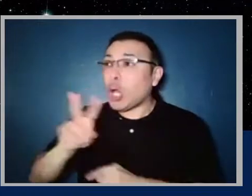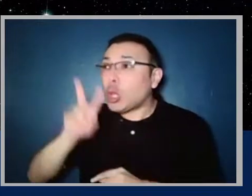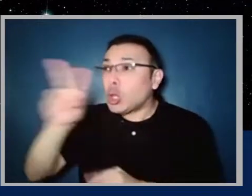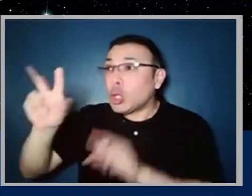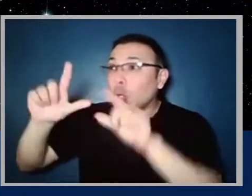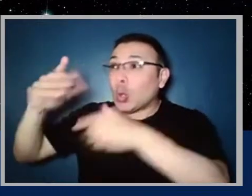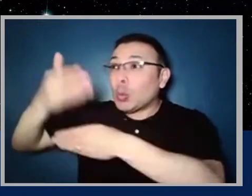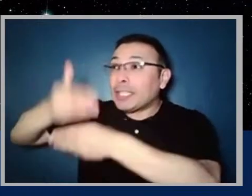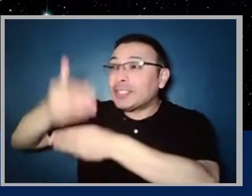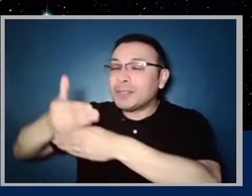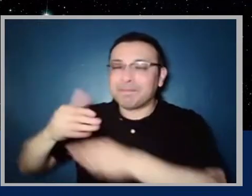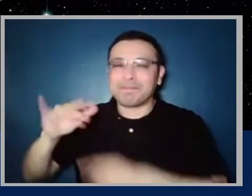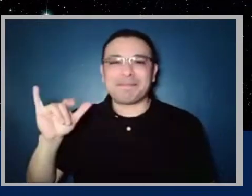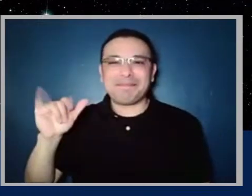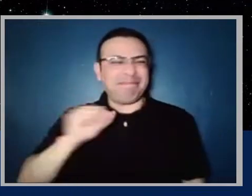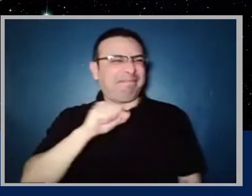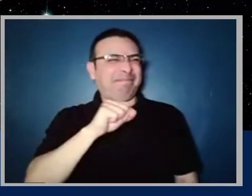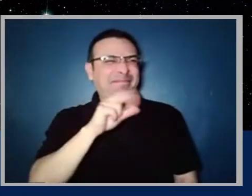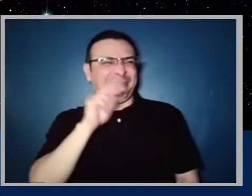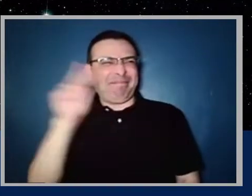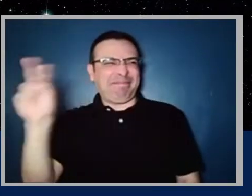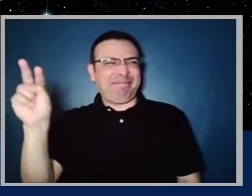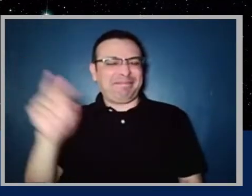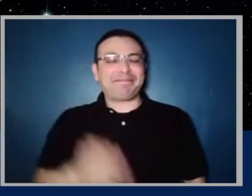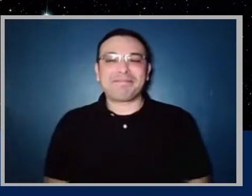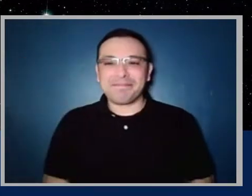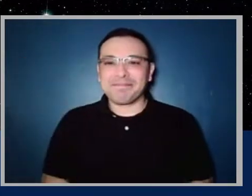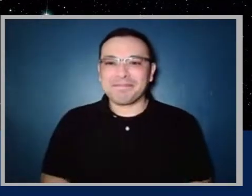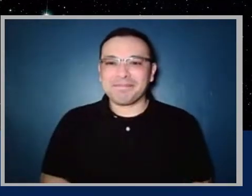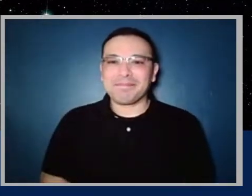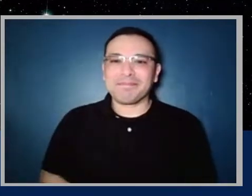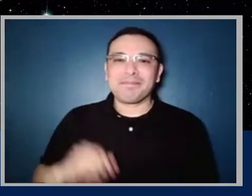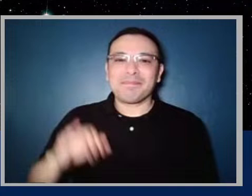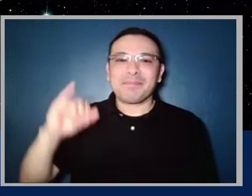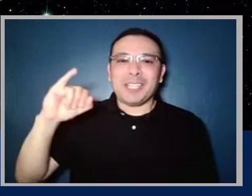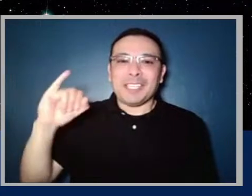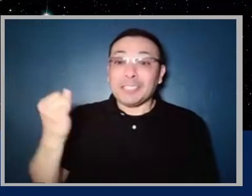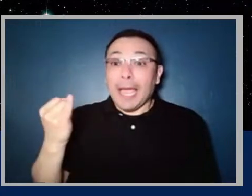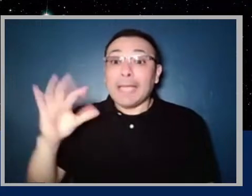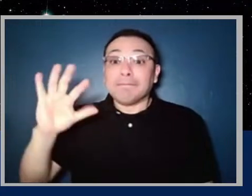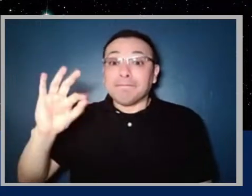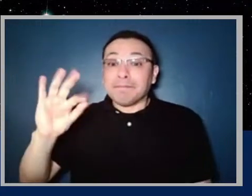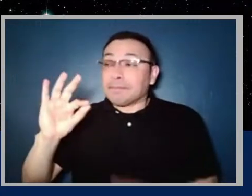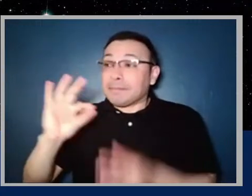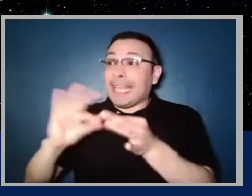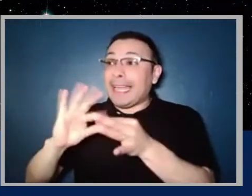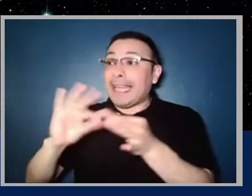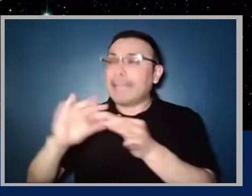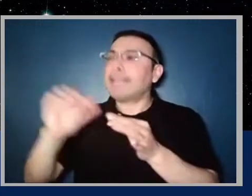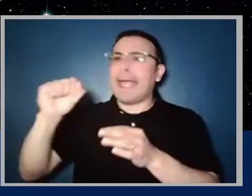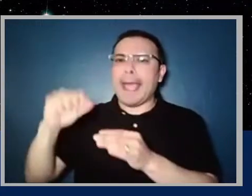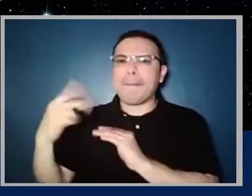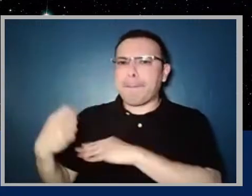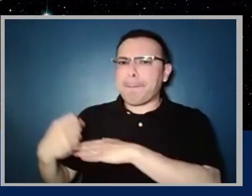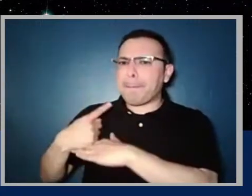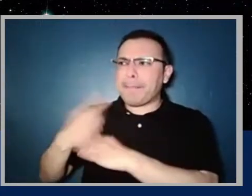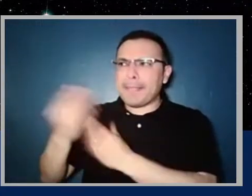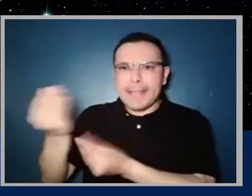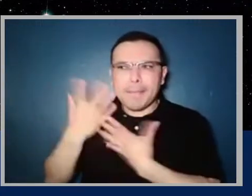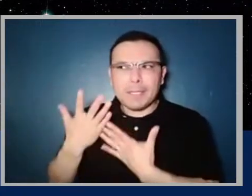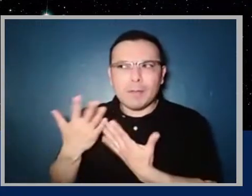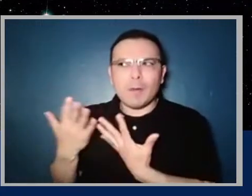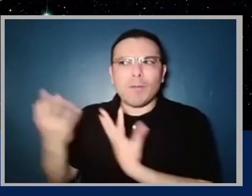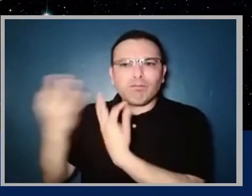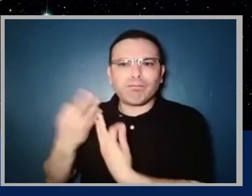other production team to ping me over here in text whenever they're getting, like, when they've done their walkout and stuff like that. I'm about to get an answer. But that's